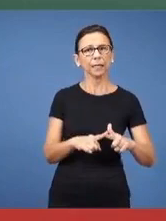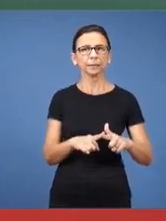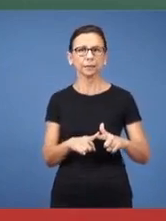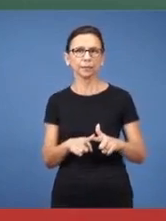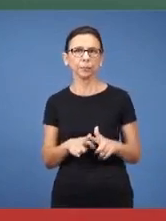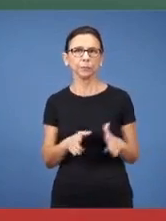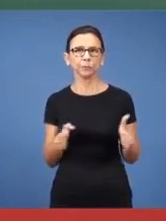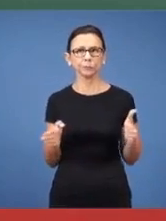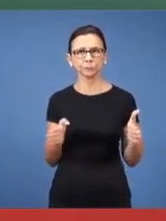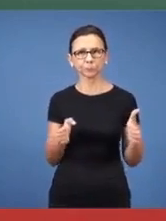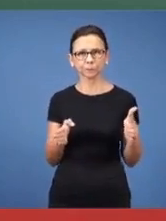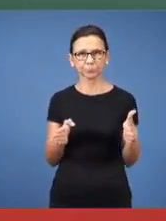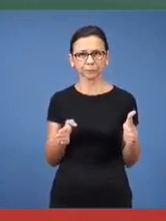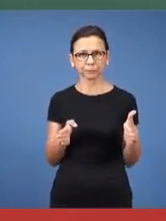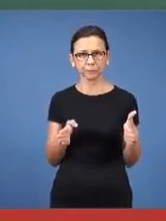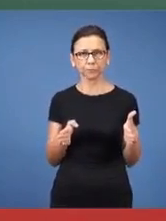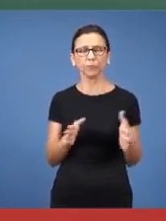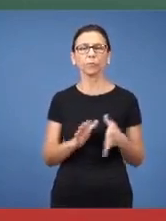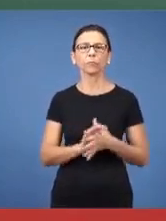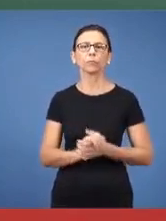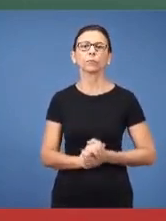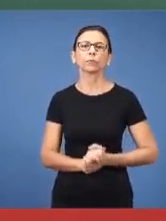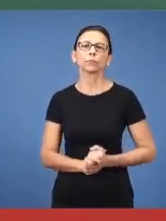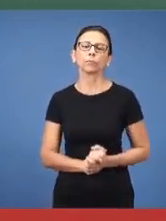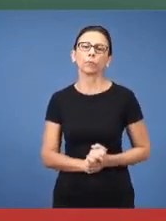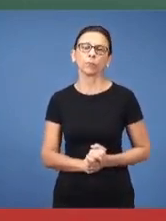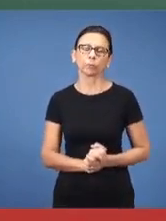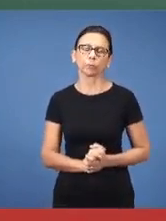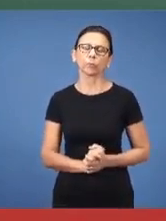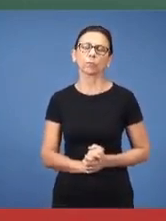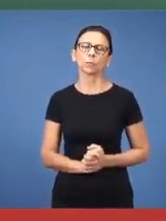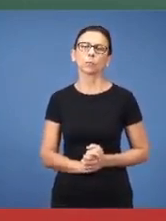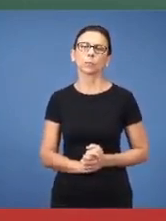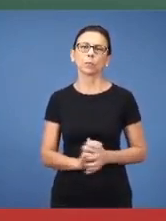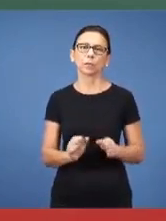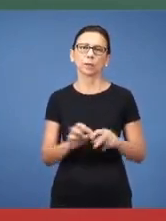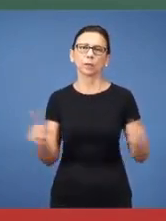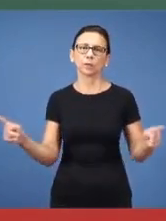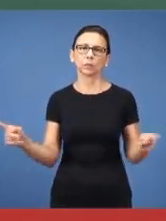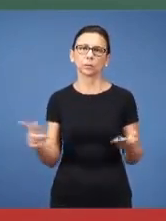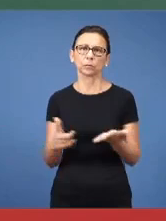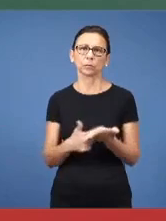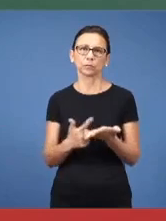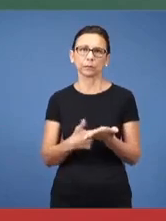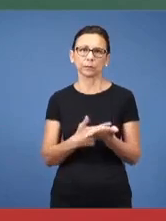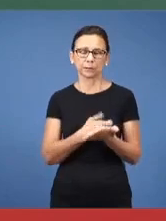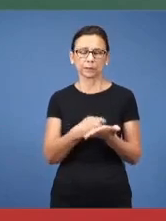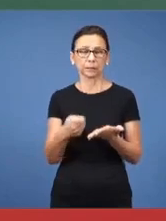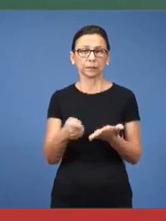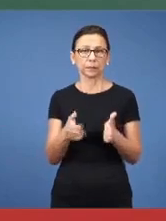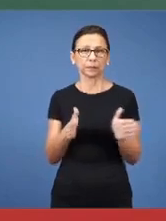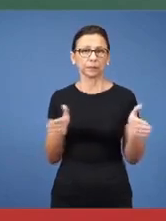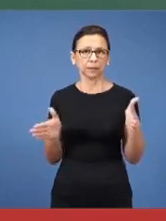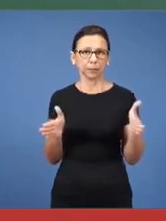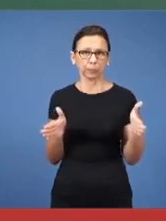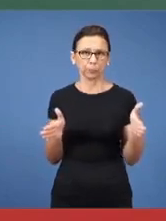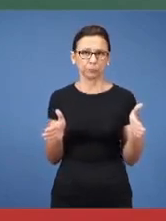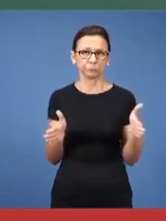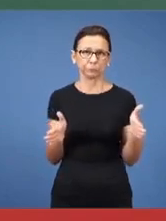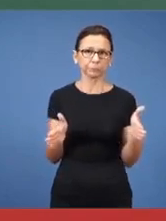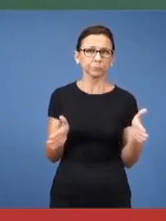in the time which we're living. The Book of Revelations was a book that was written for this time.